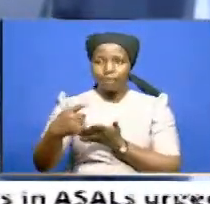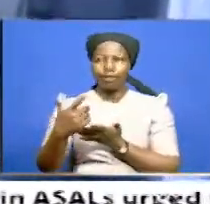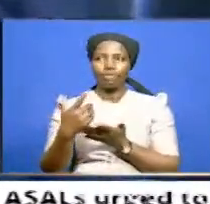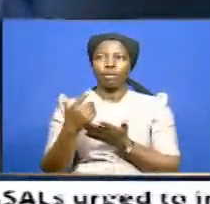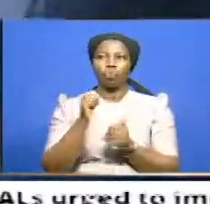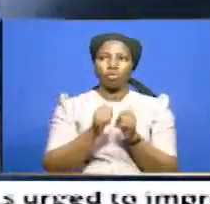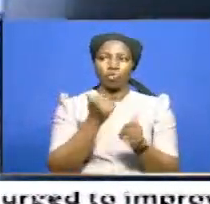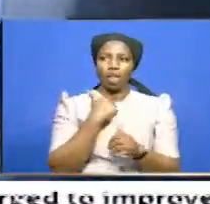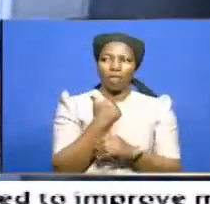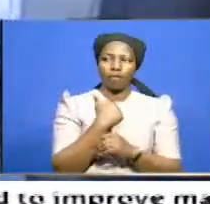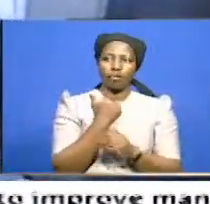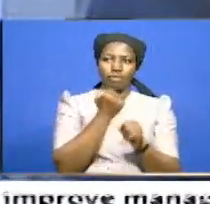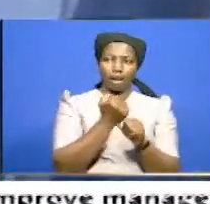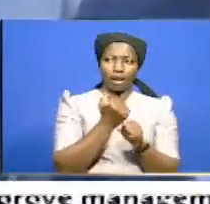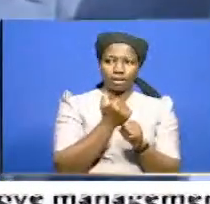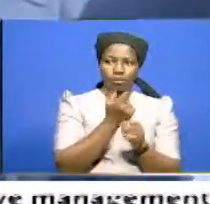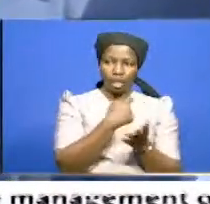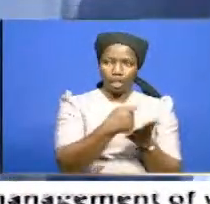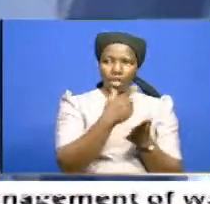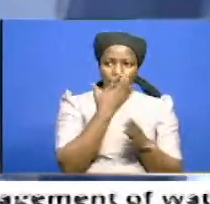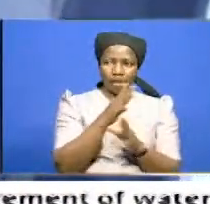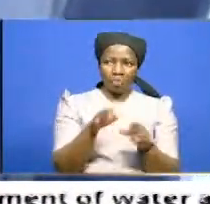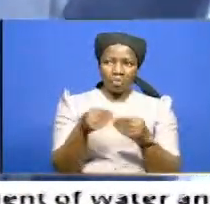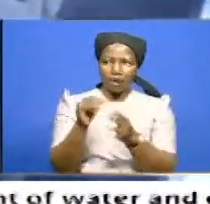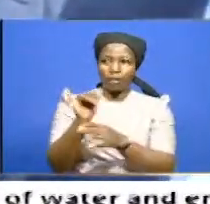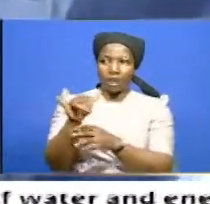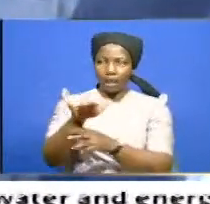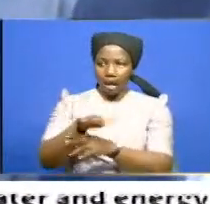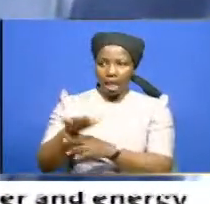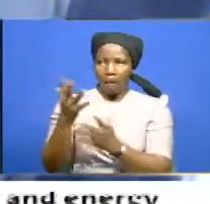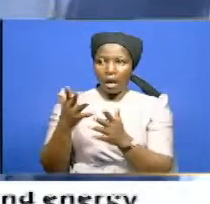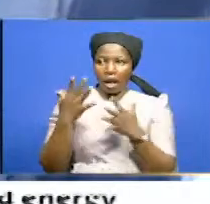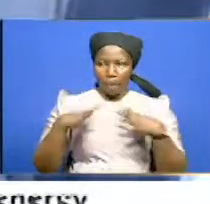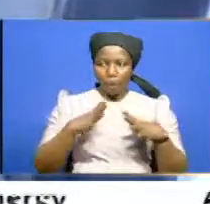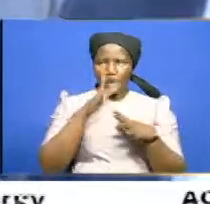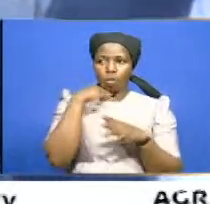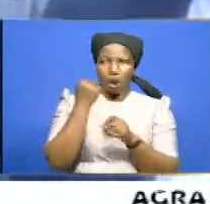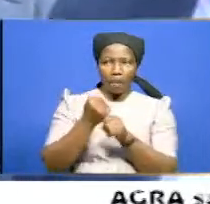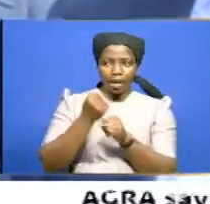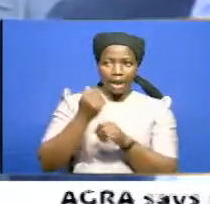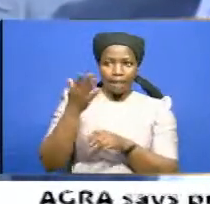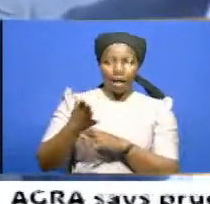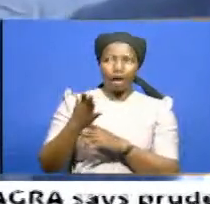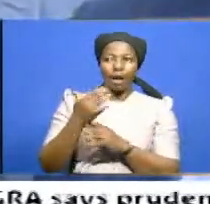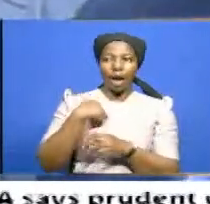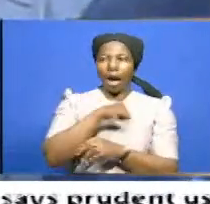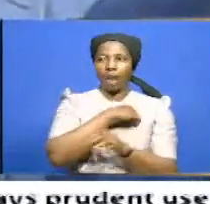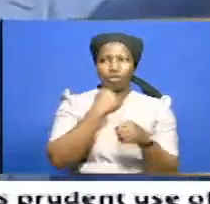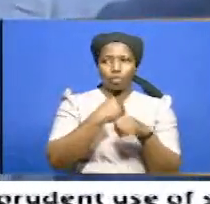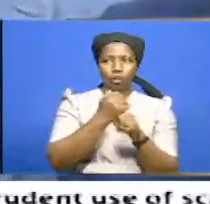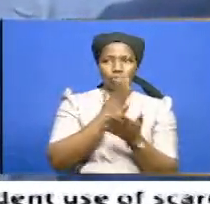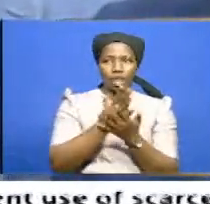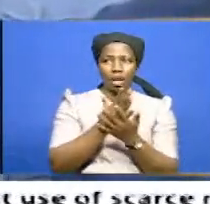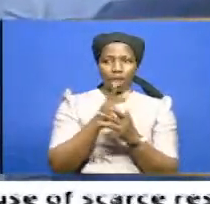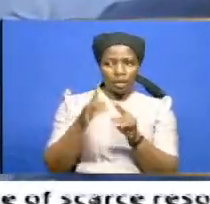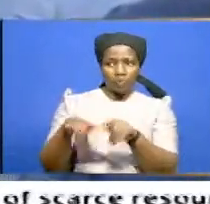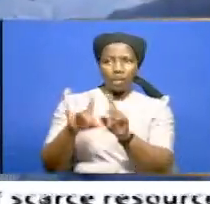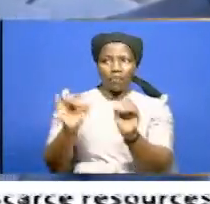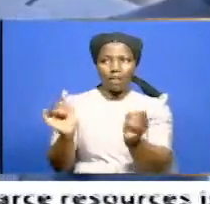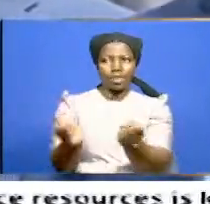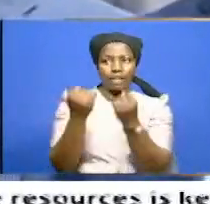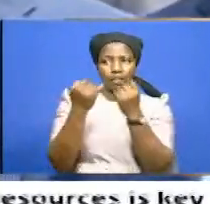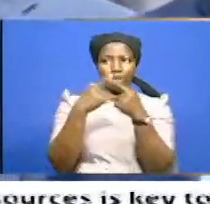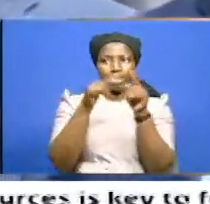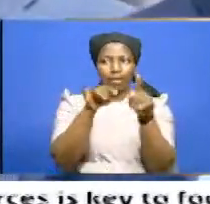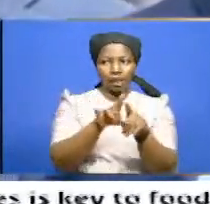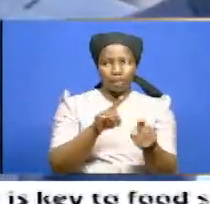for that environment where the people will be working. We shall ensure their safety, but at the